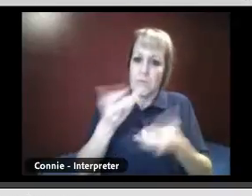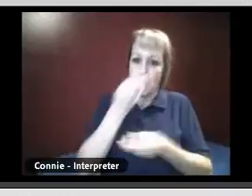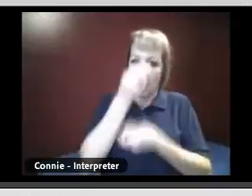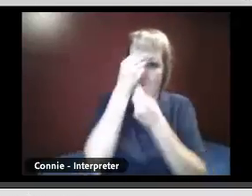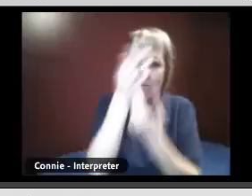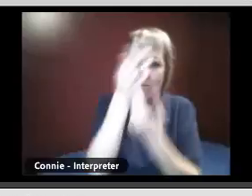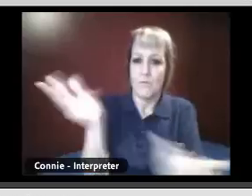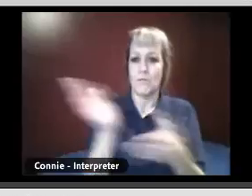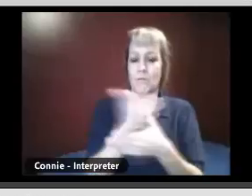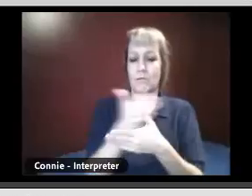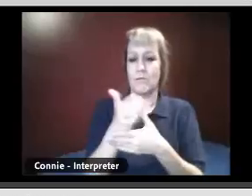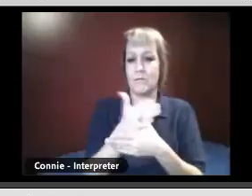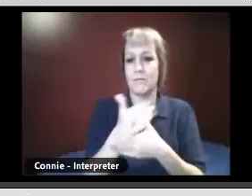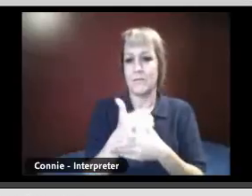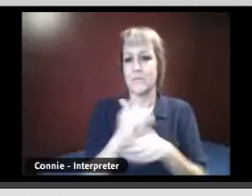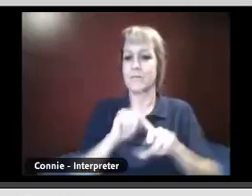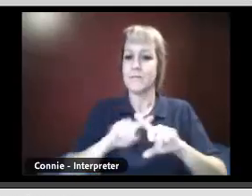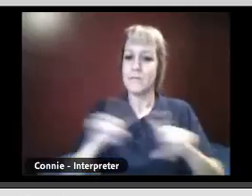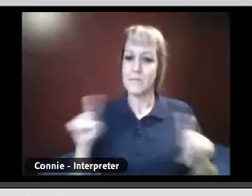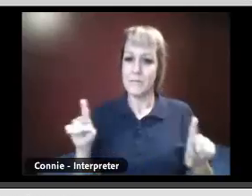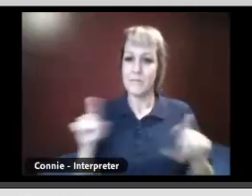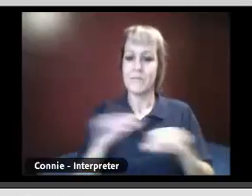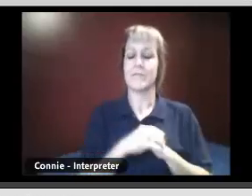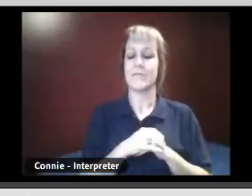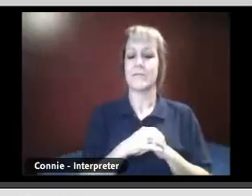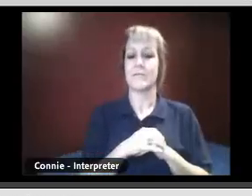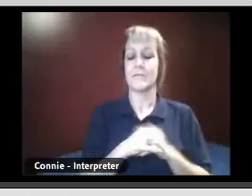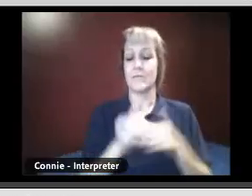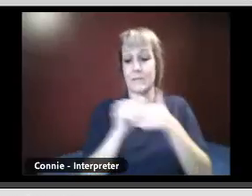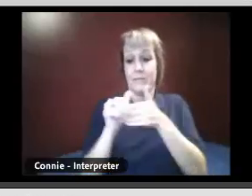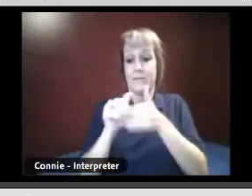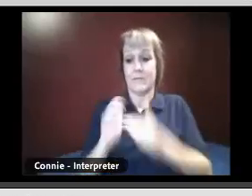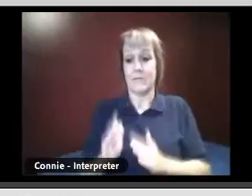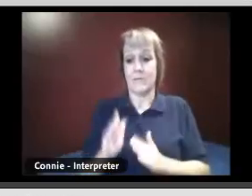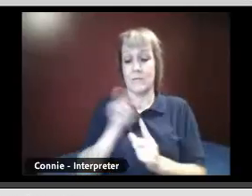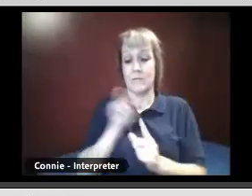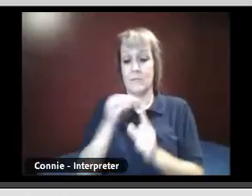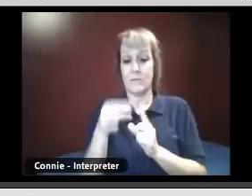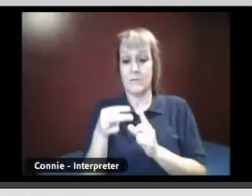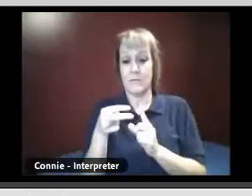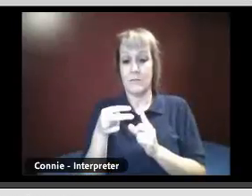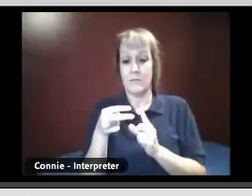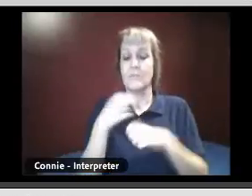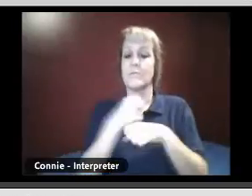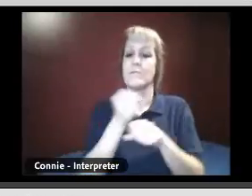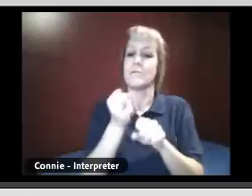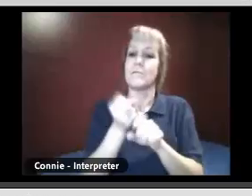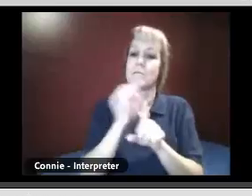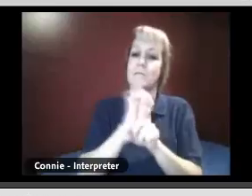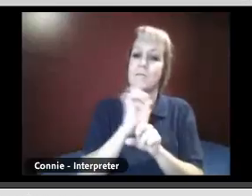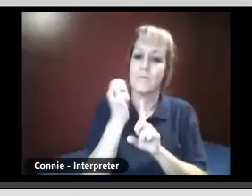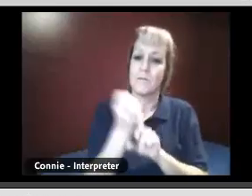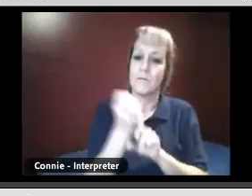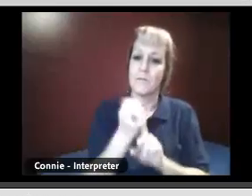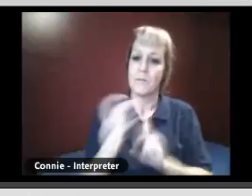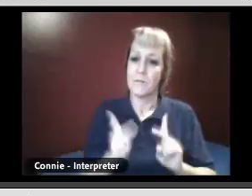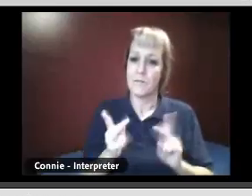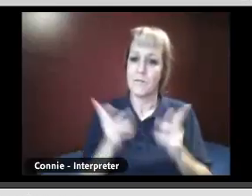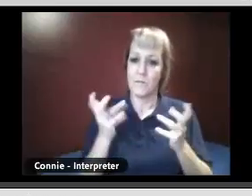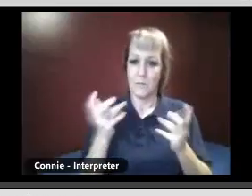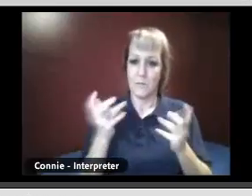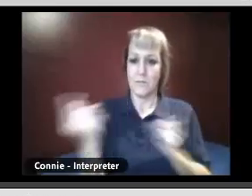ways. And as such, from a leadership perspective, you're creating an environment where people will come to you